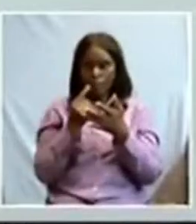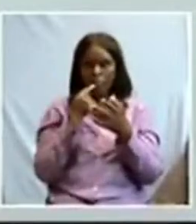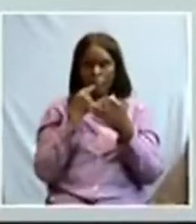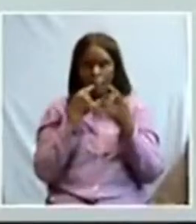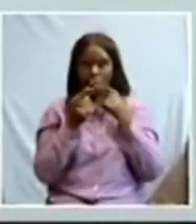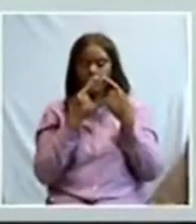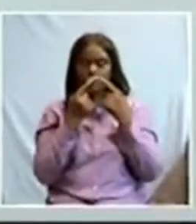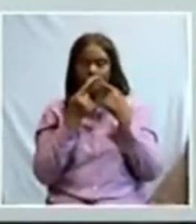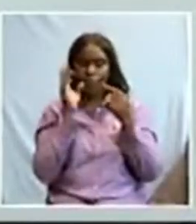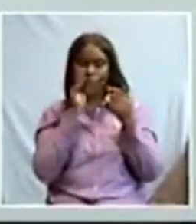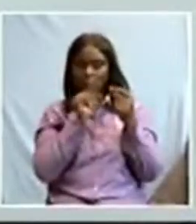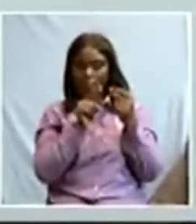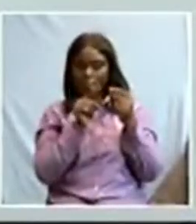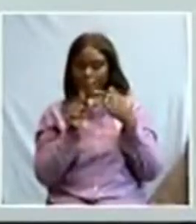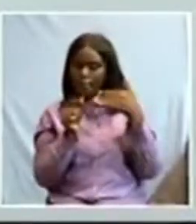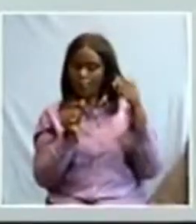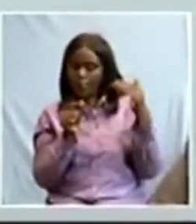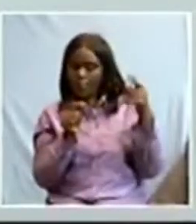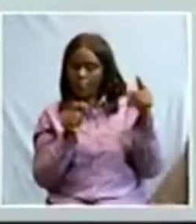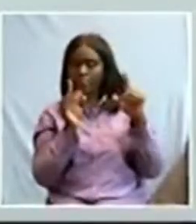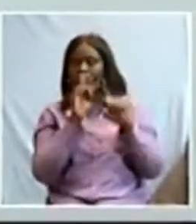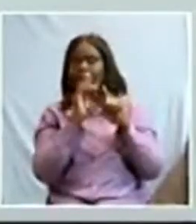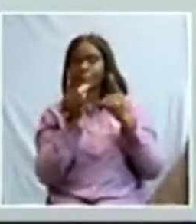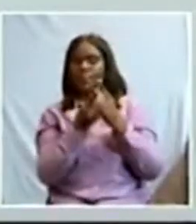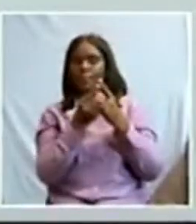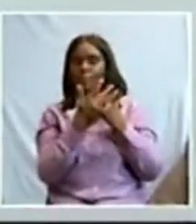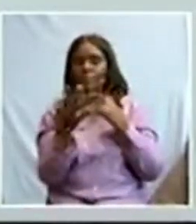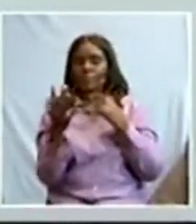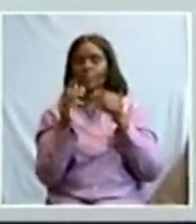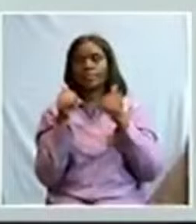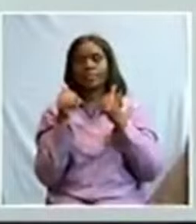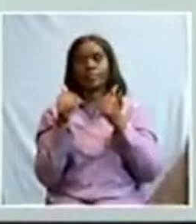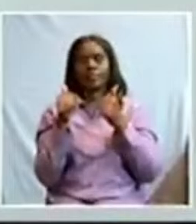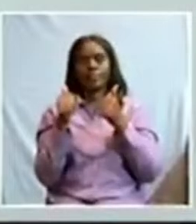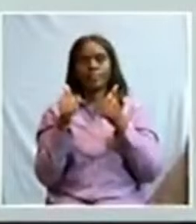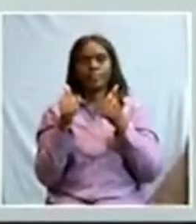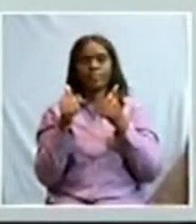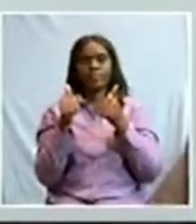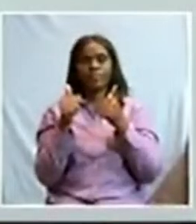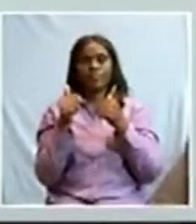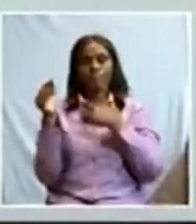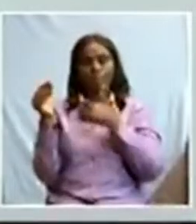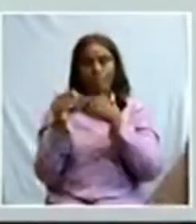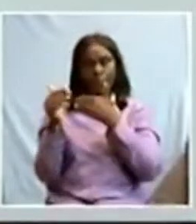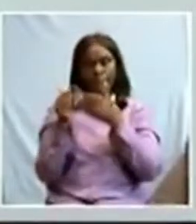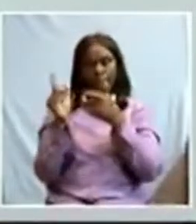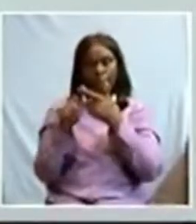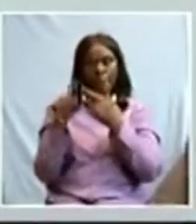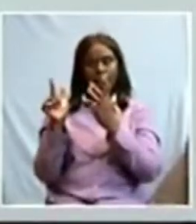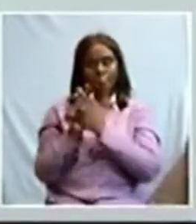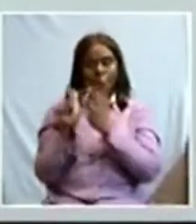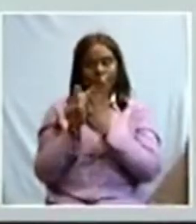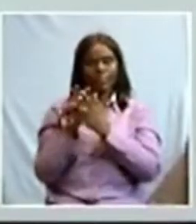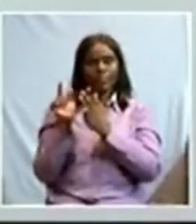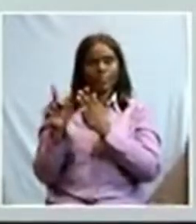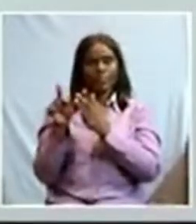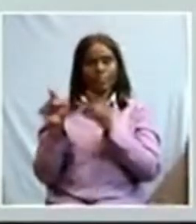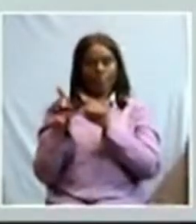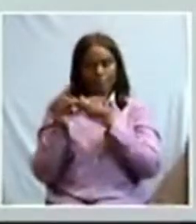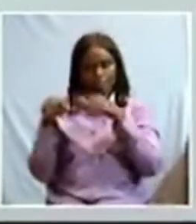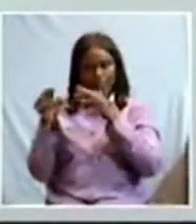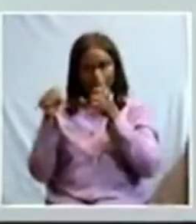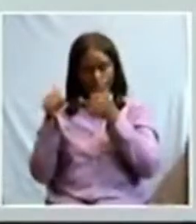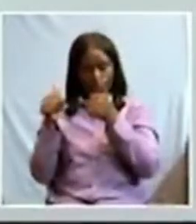that this side of the district things are moving because they are closer to Lusaka, the roads